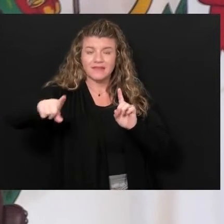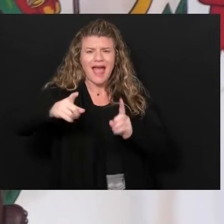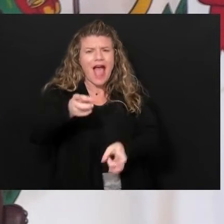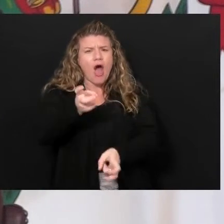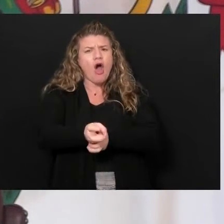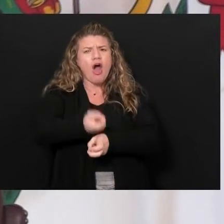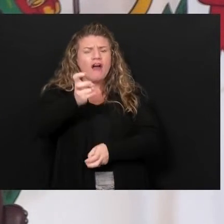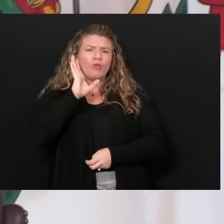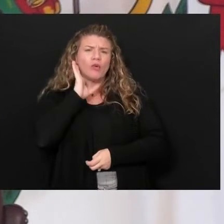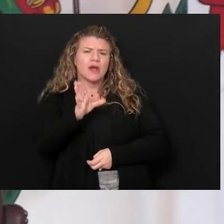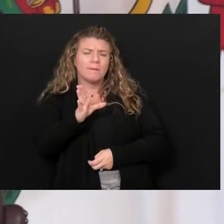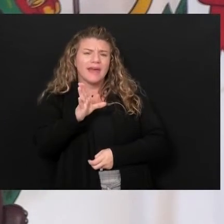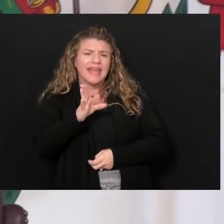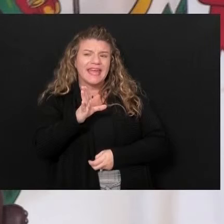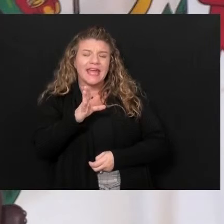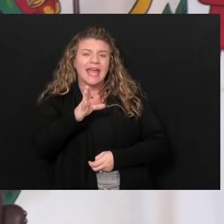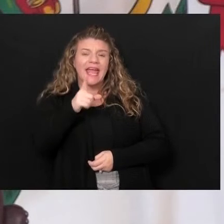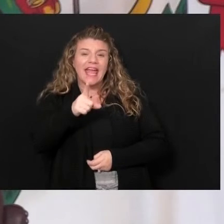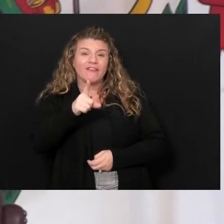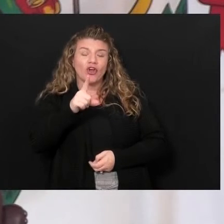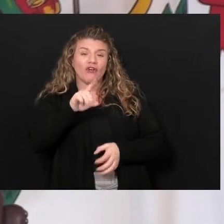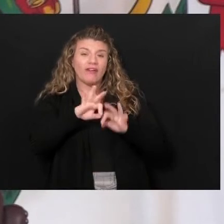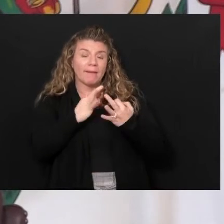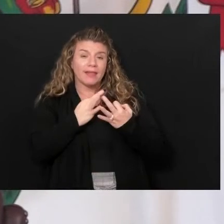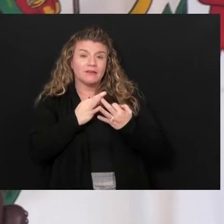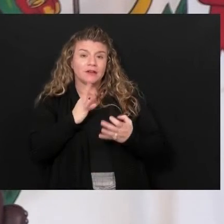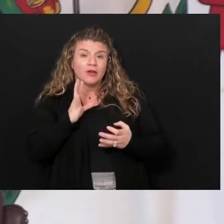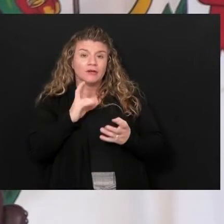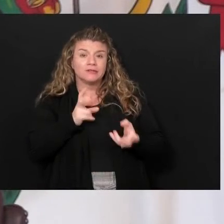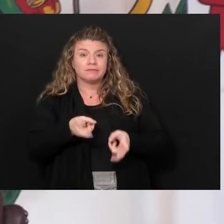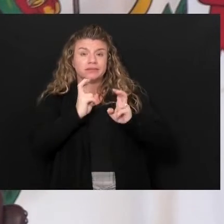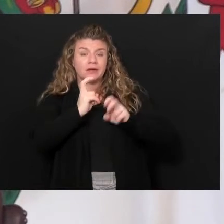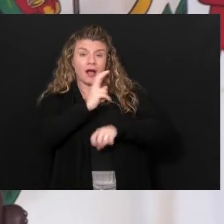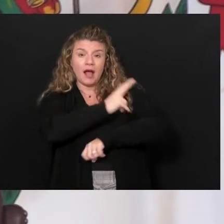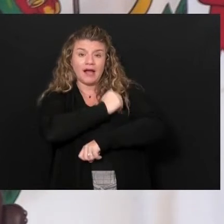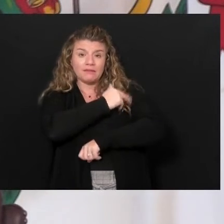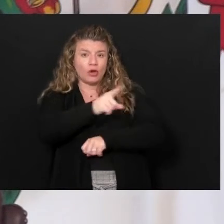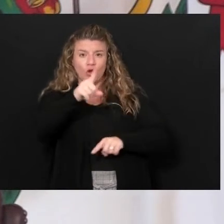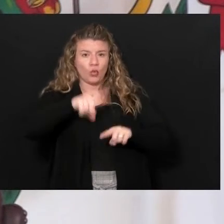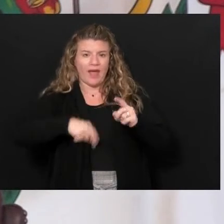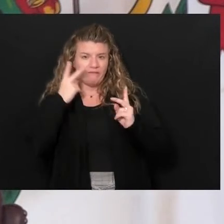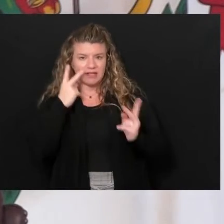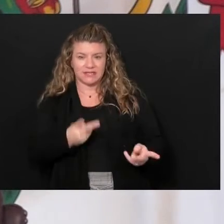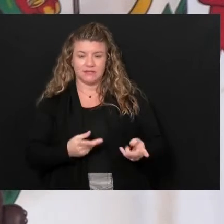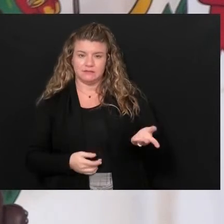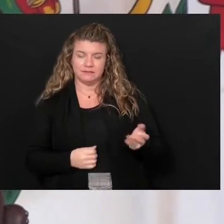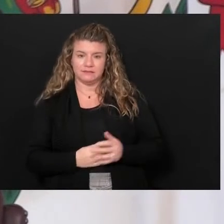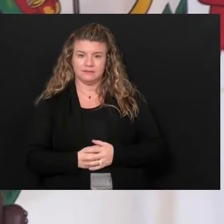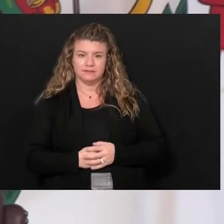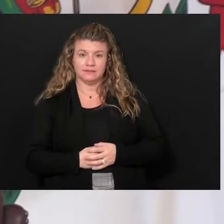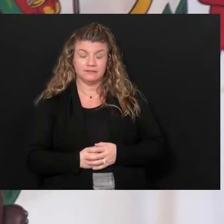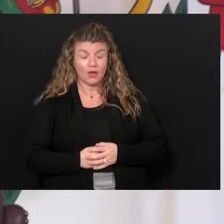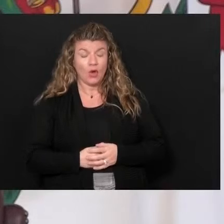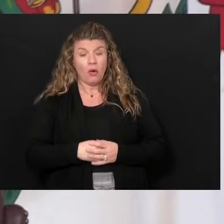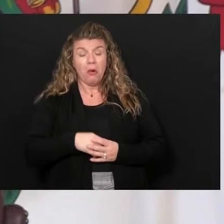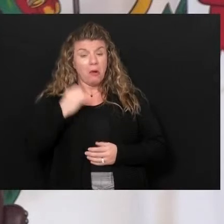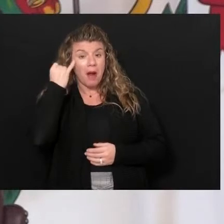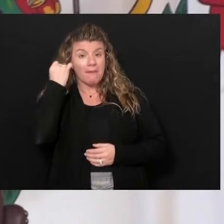not be able to go to the hospital to see them? How tough would it be to be lying there,